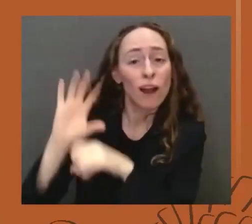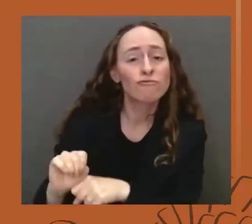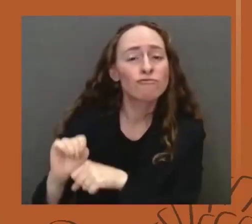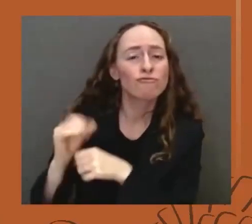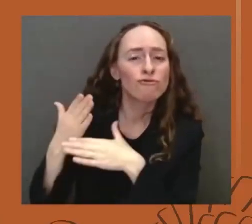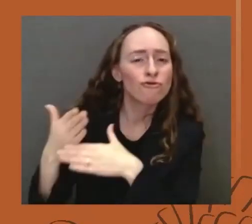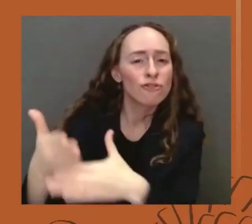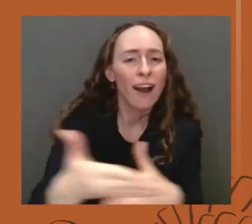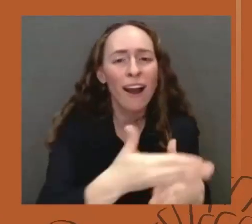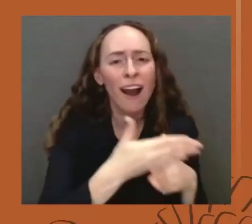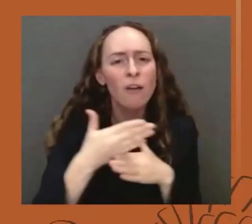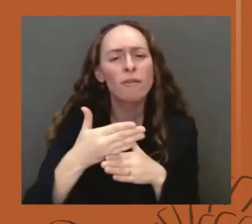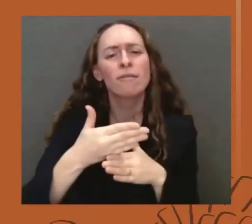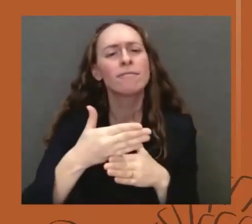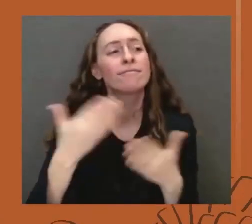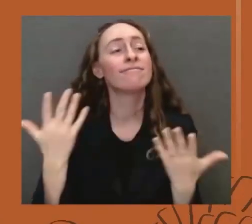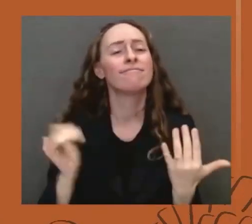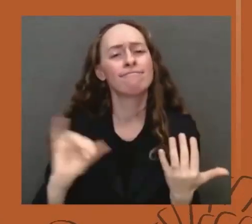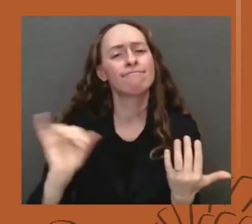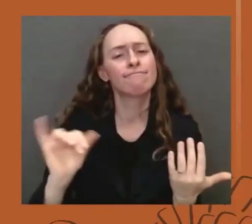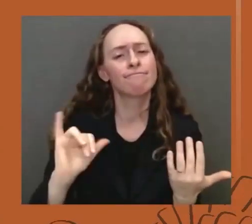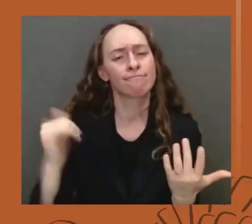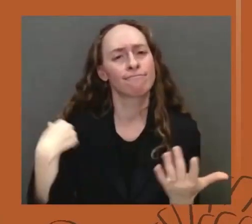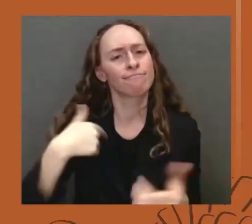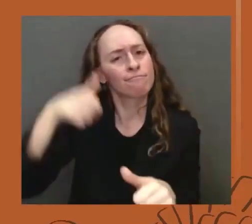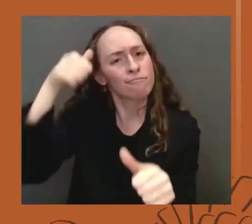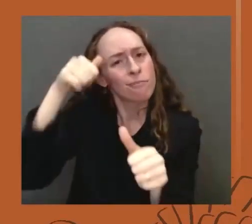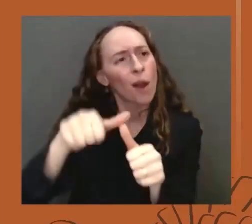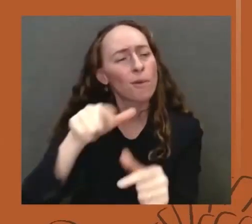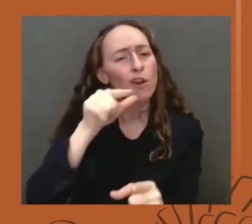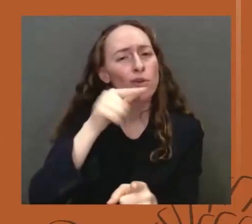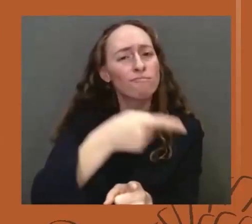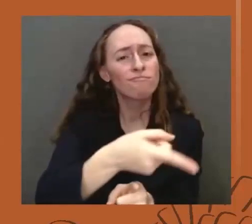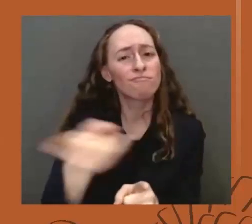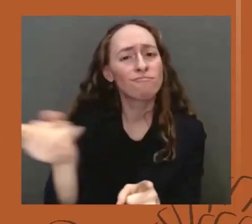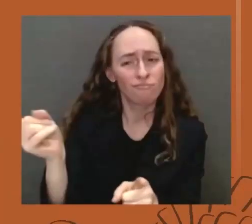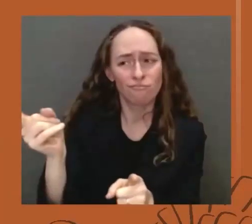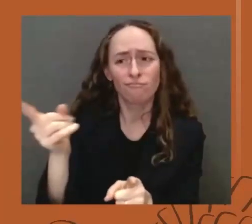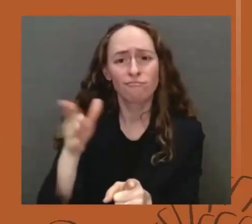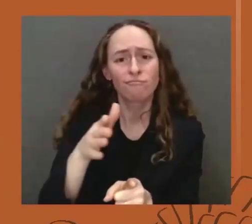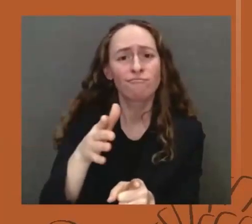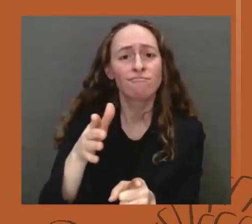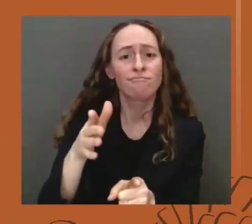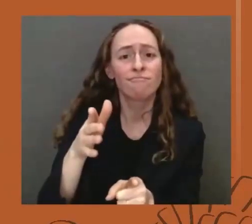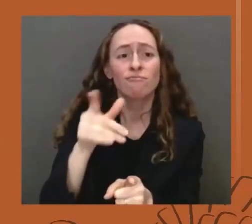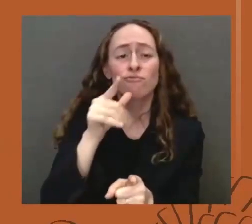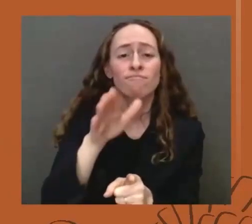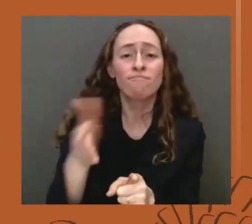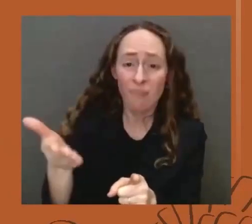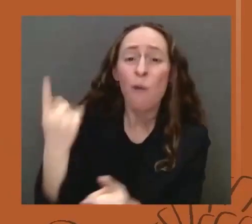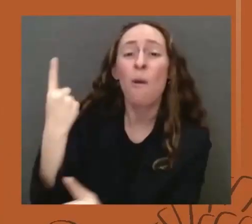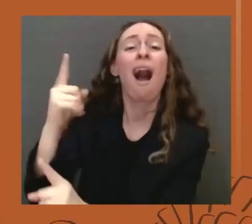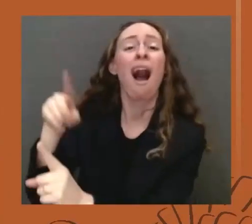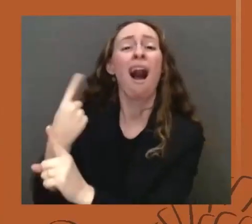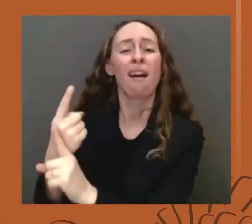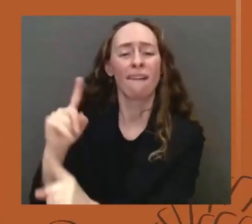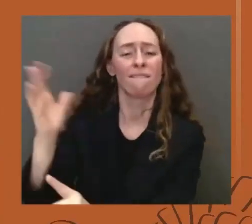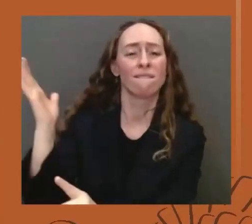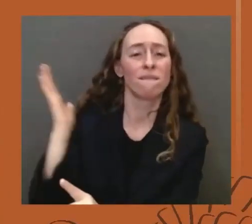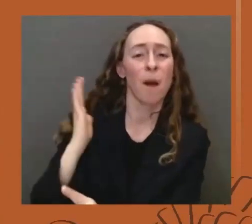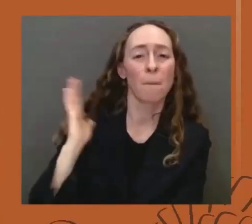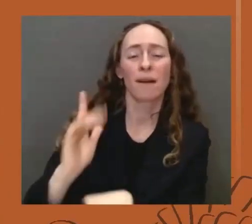just yesterday when we lost former First Lady Rosalynn Carter, who walked her own path, inspiring a nation and the world along the